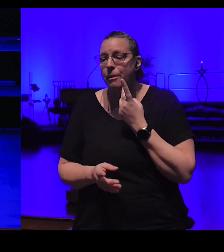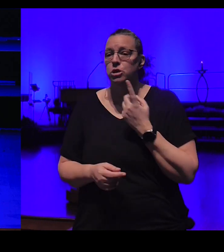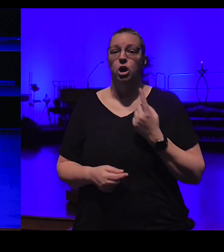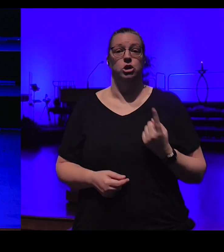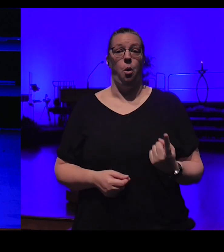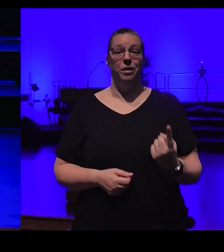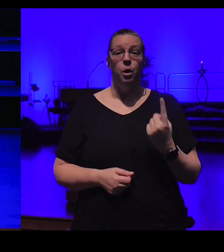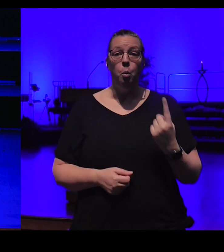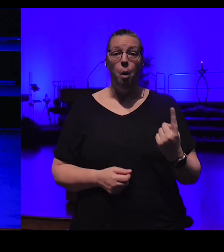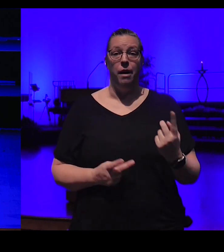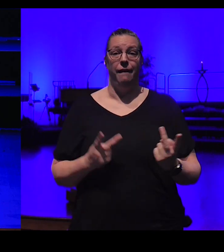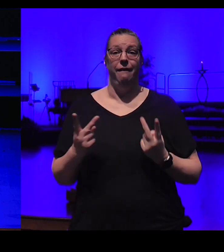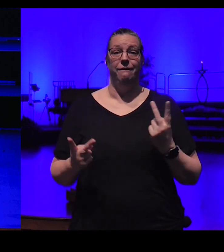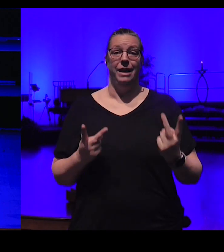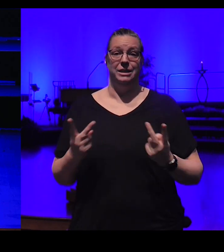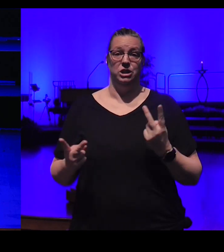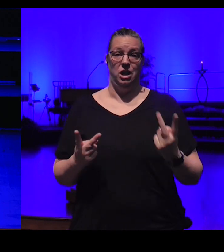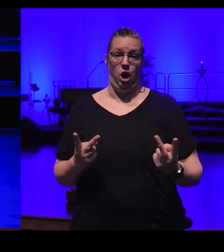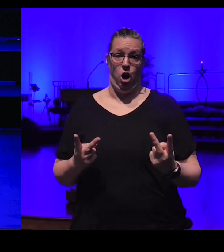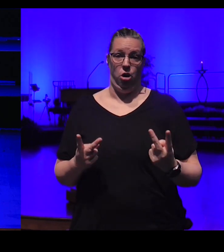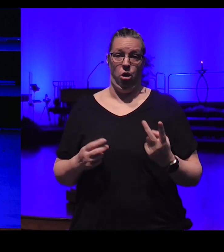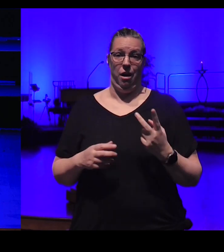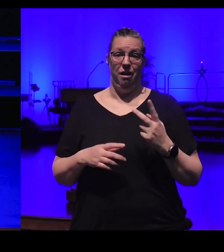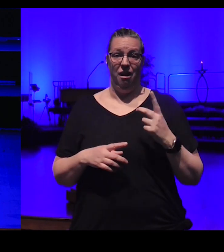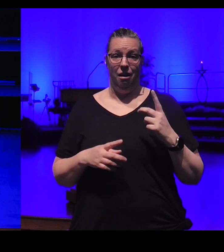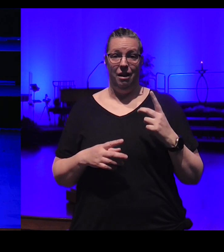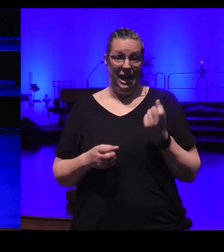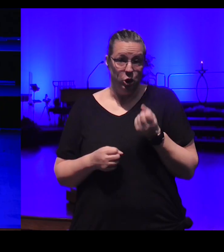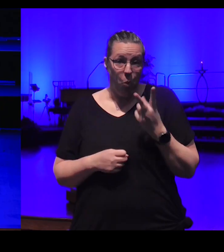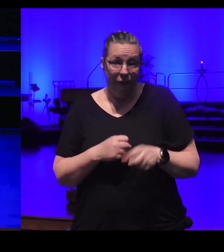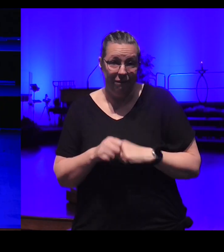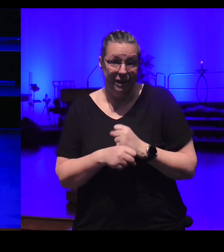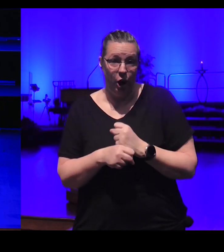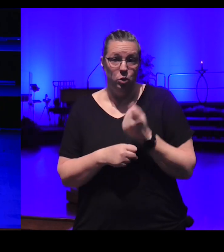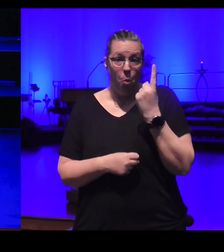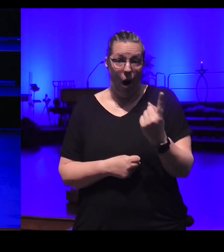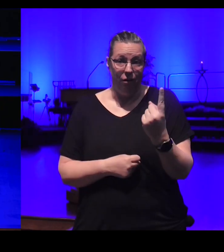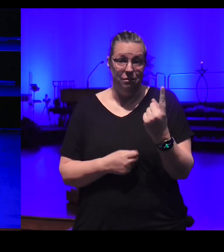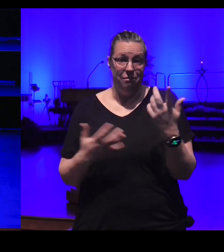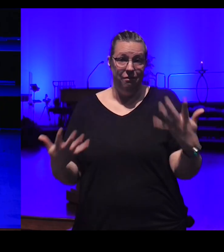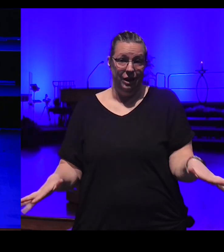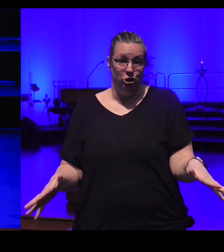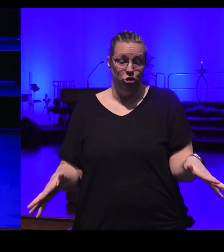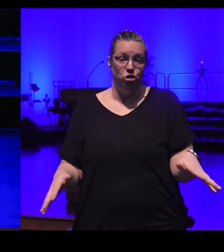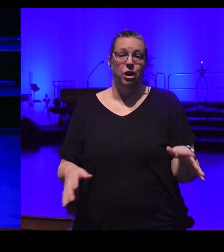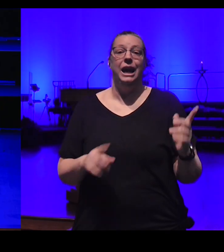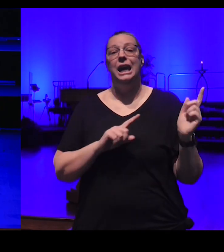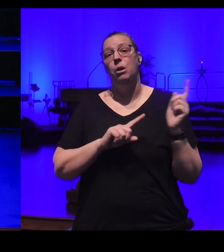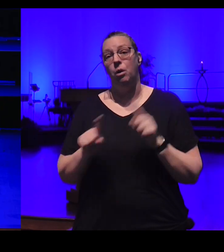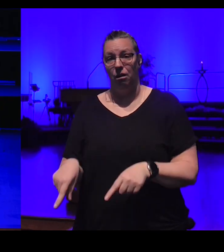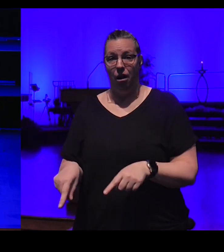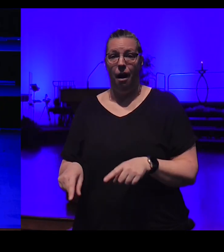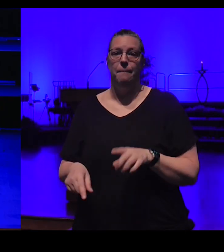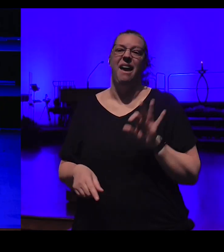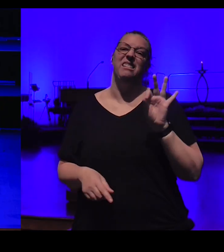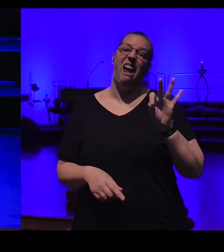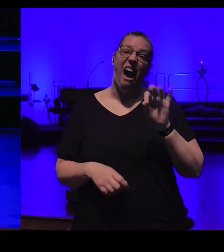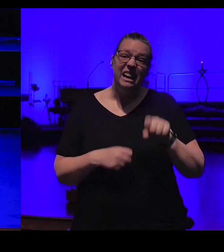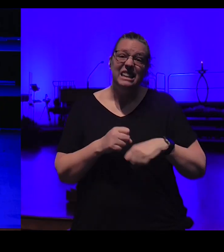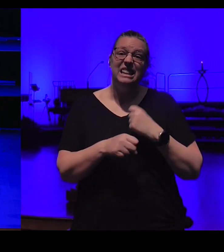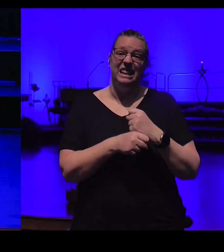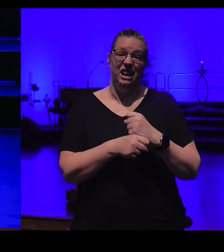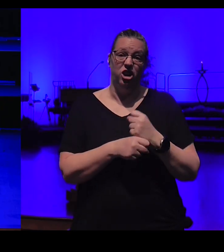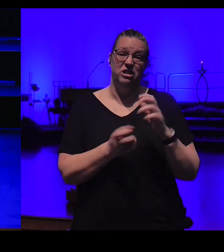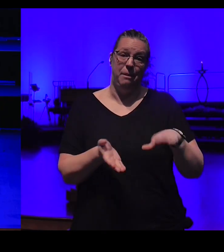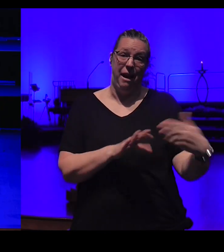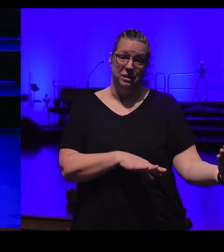of those years, and that was her master teacher, who would come. And then after 9 years, he passed away. So for the last 3